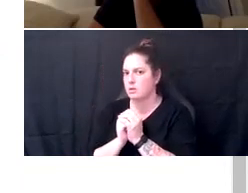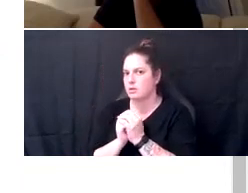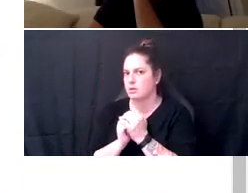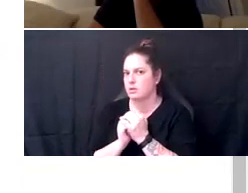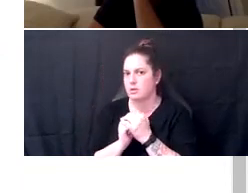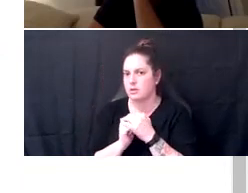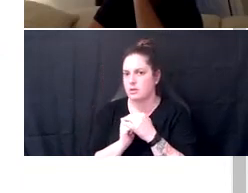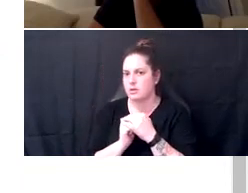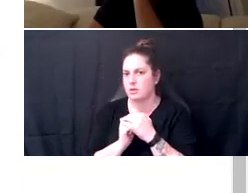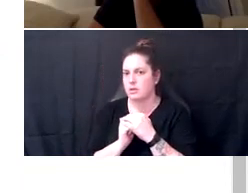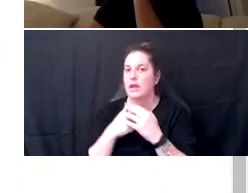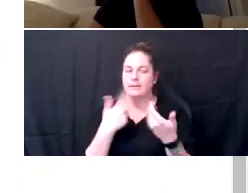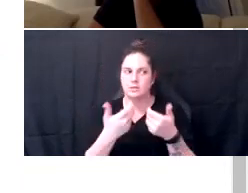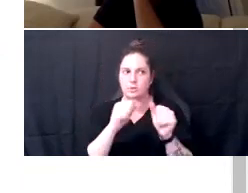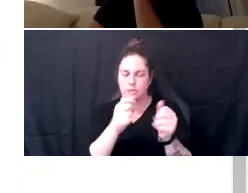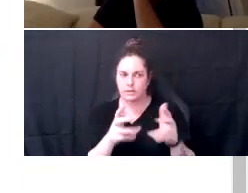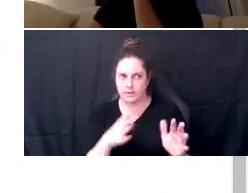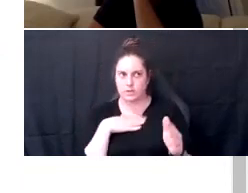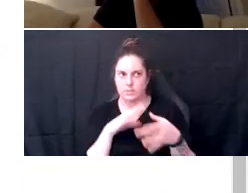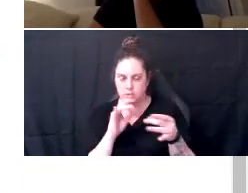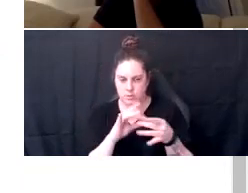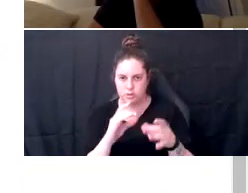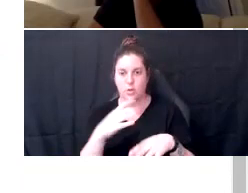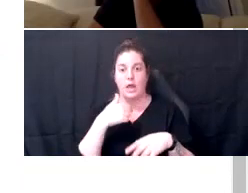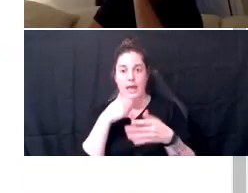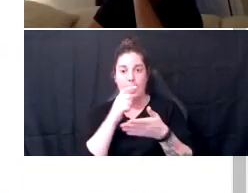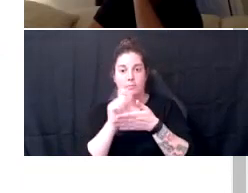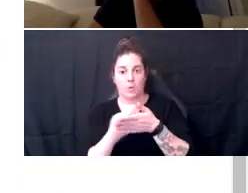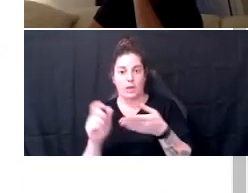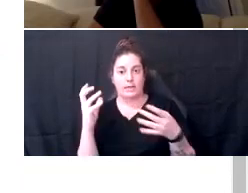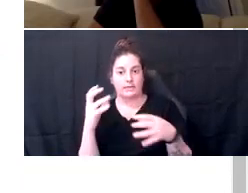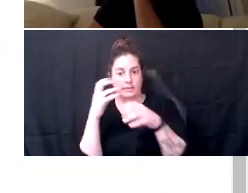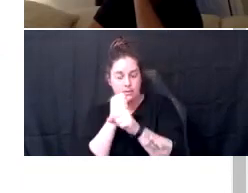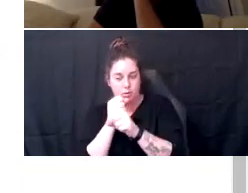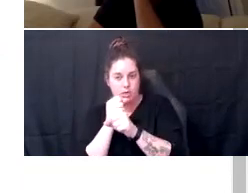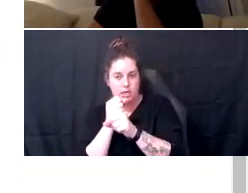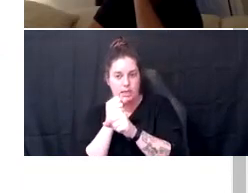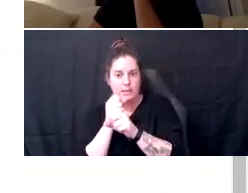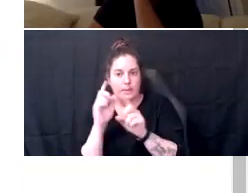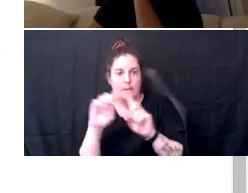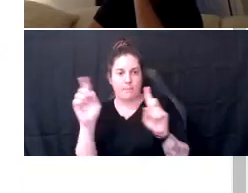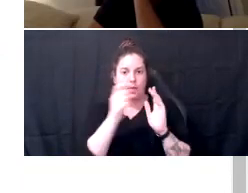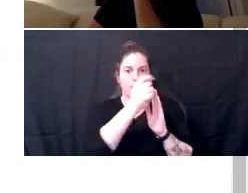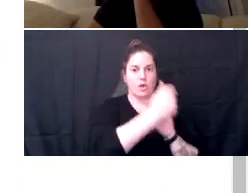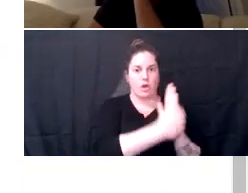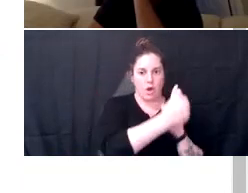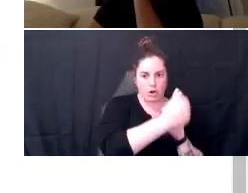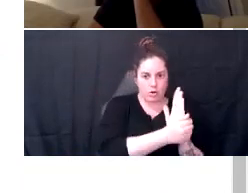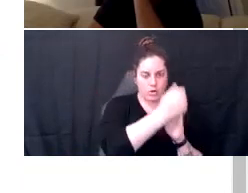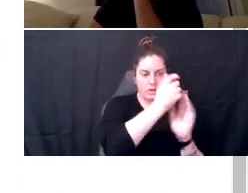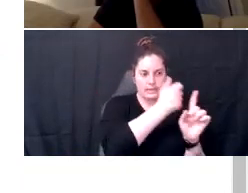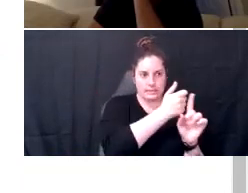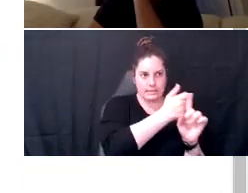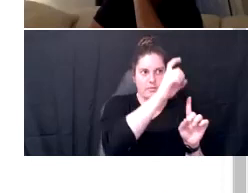I was trying to finish. So I'm writing a summary of the article. Just the article itself has to be 15 pages, not my article or not my summary,